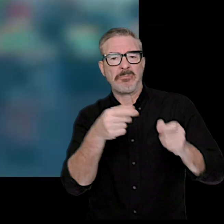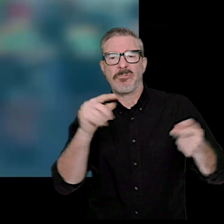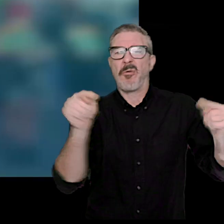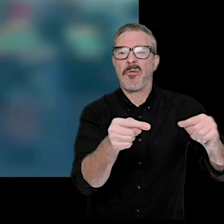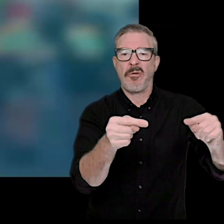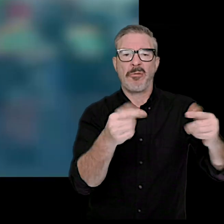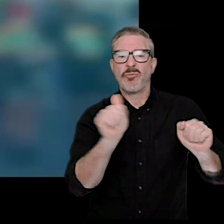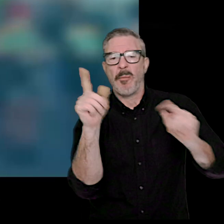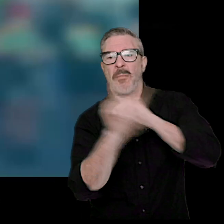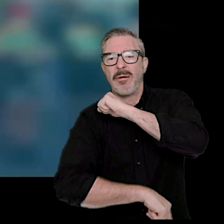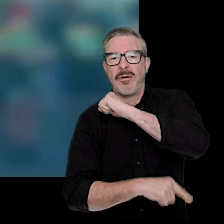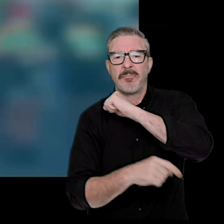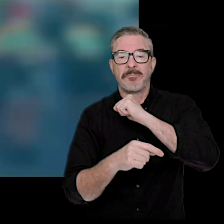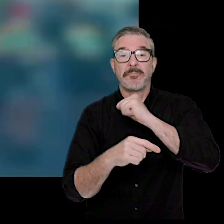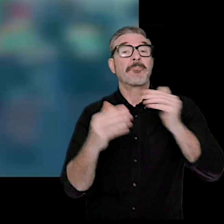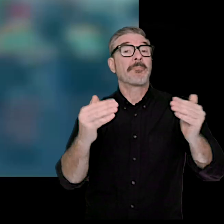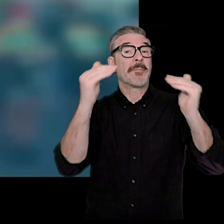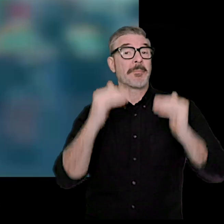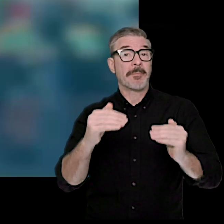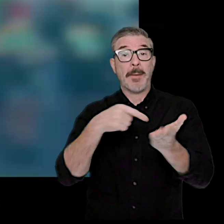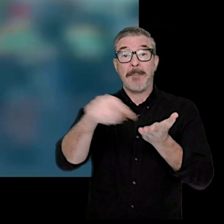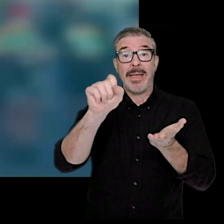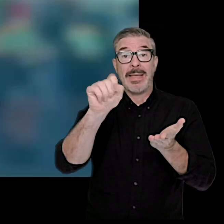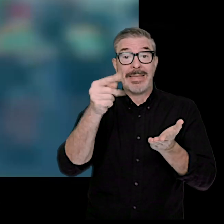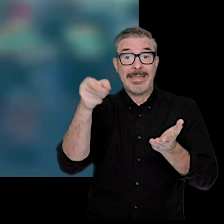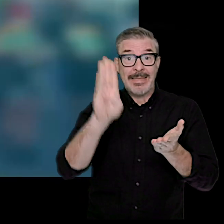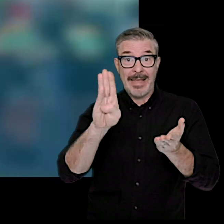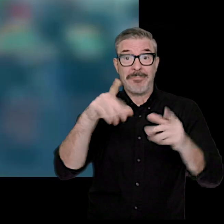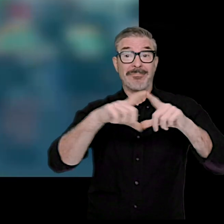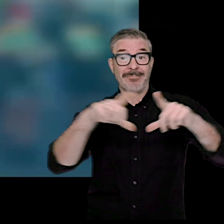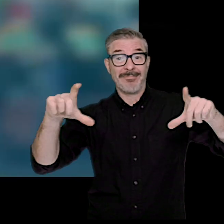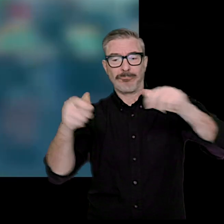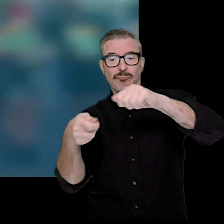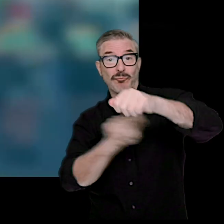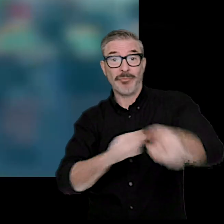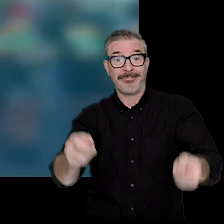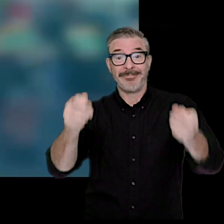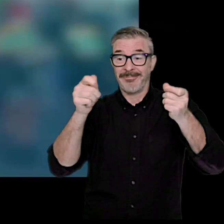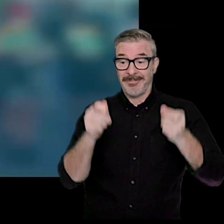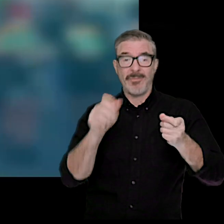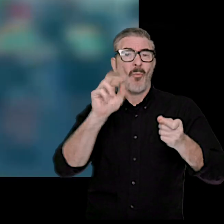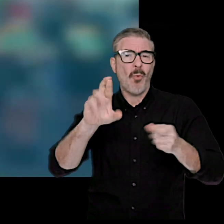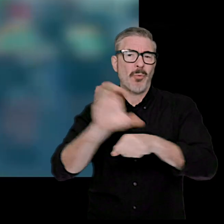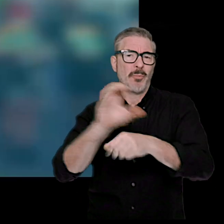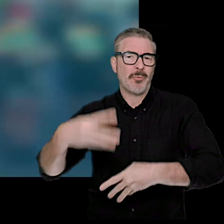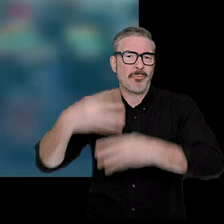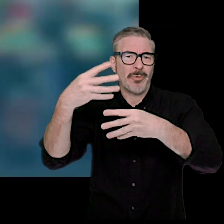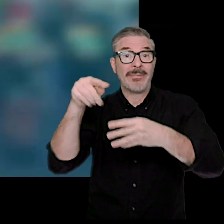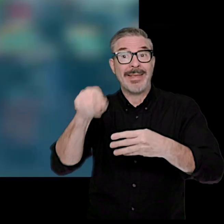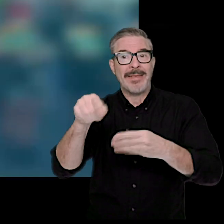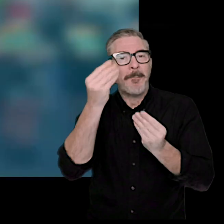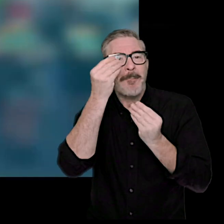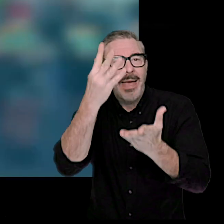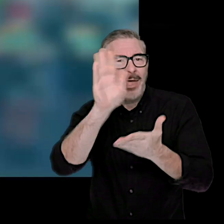Pay stubs. Pay stubs is a piece of paper or a digital copy that is given to an employee alongside payment of